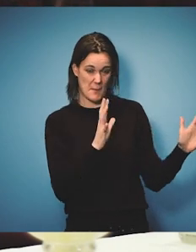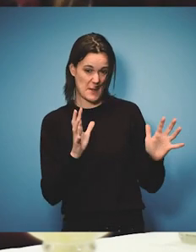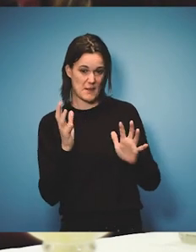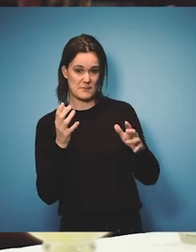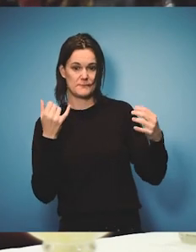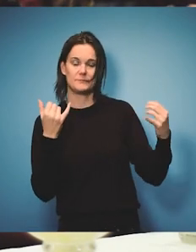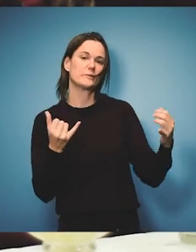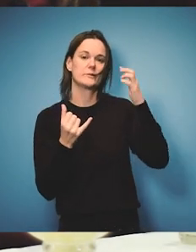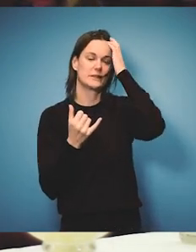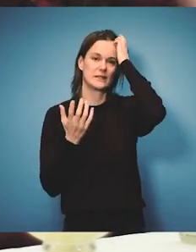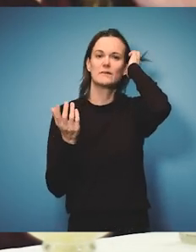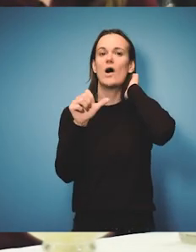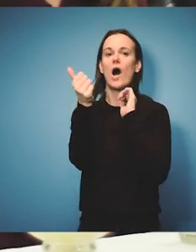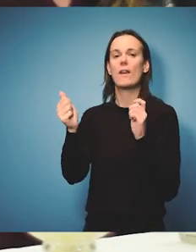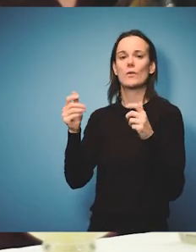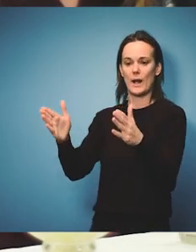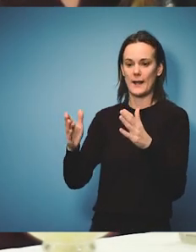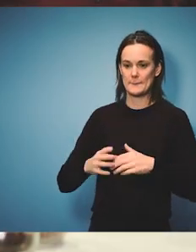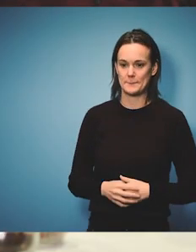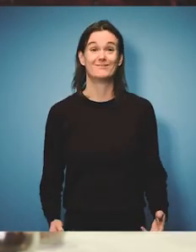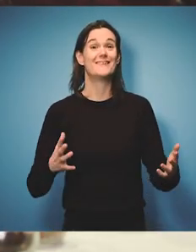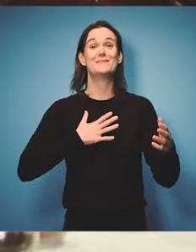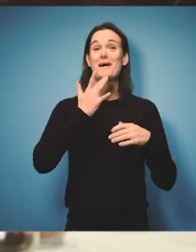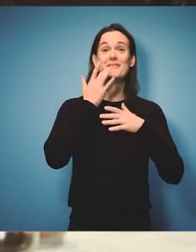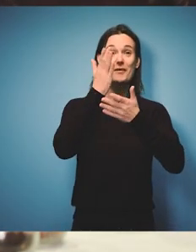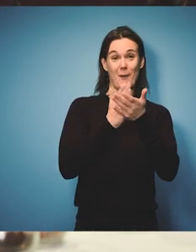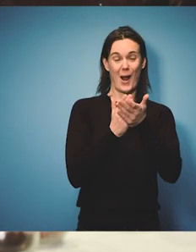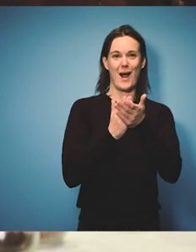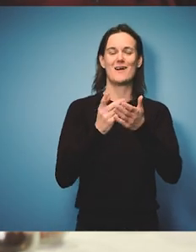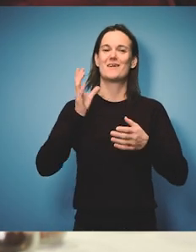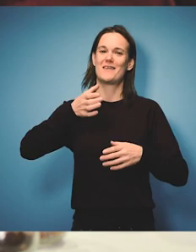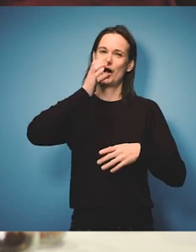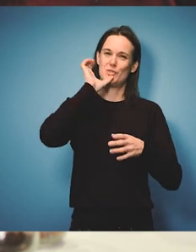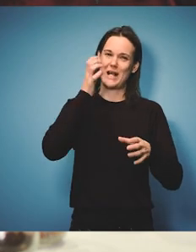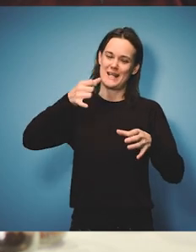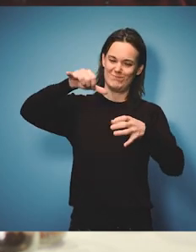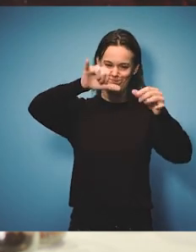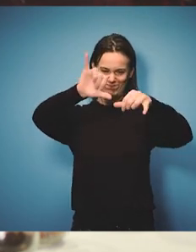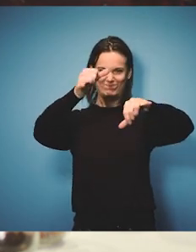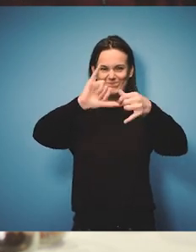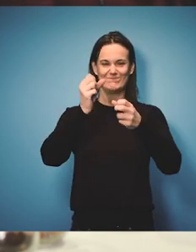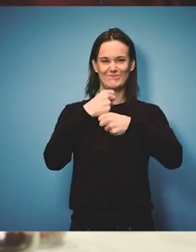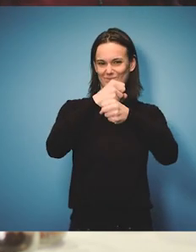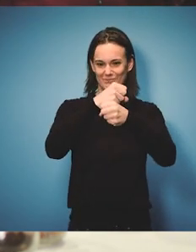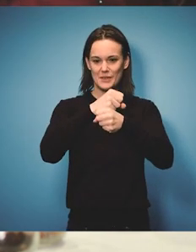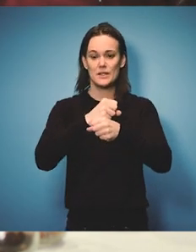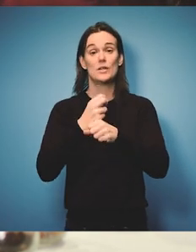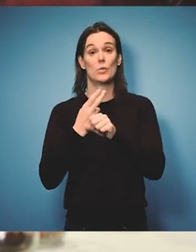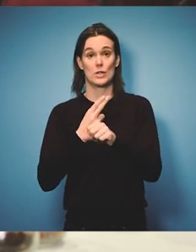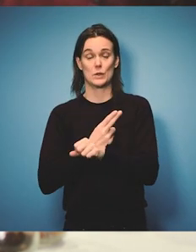version to make this drink without having to use a mixer whatsoever. So we're going to my favorite part, making the cocktail. So we're going to